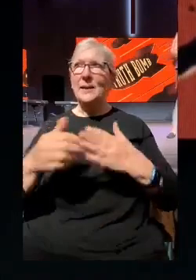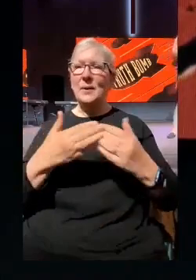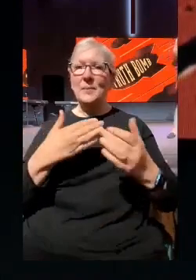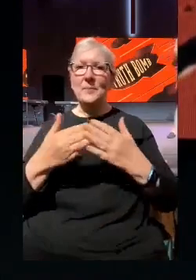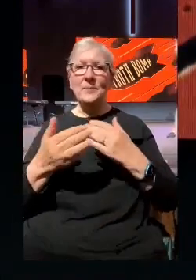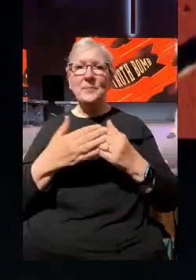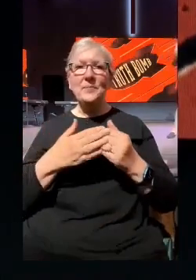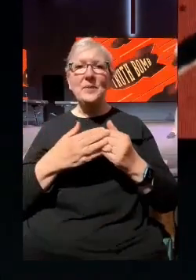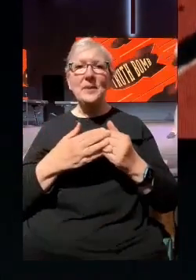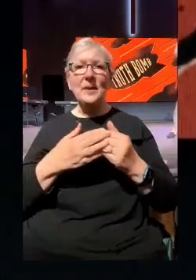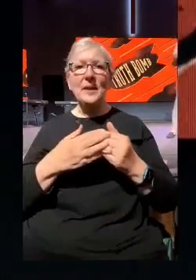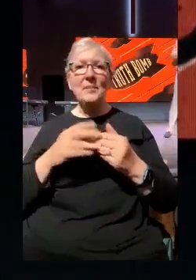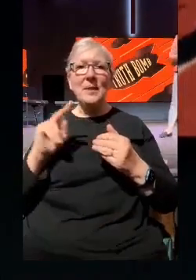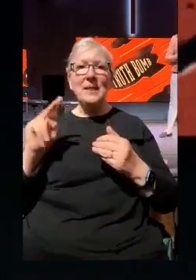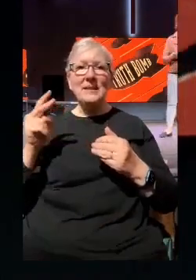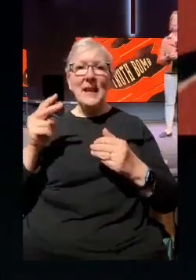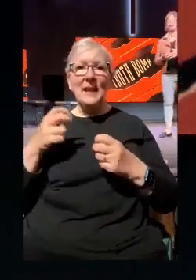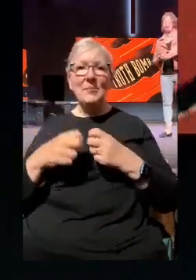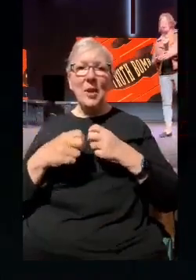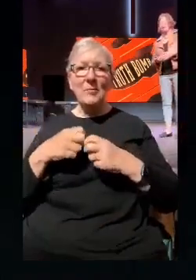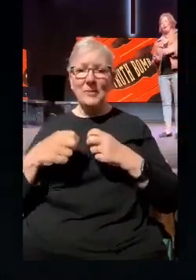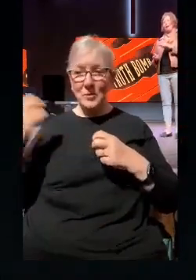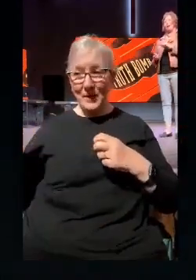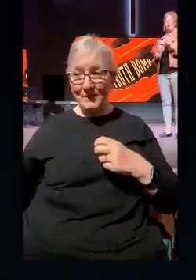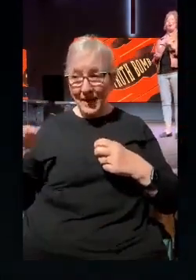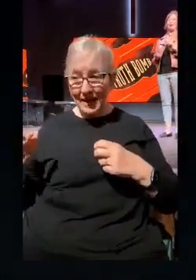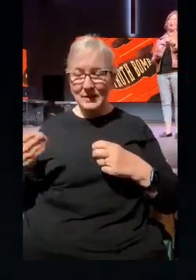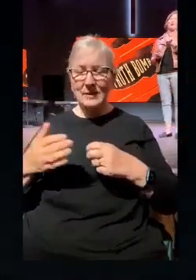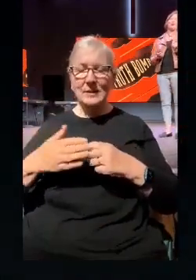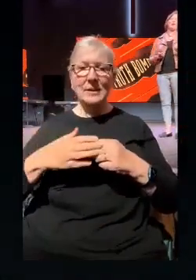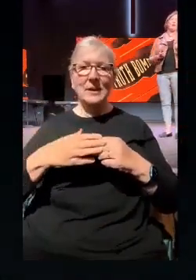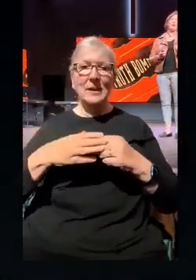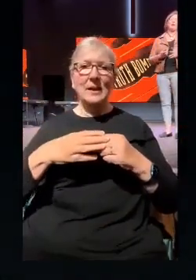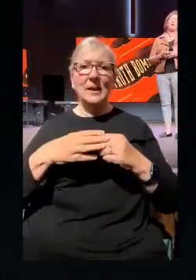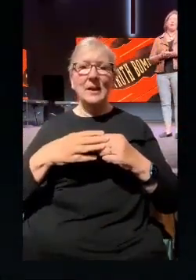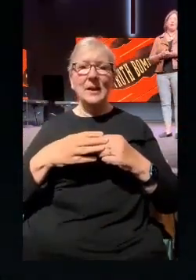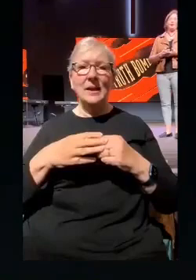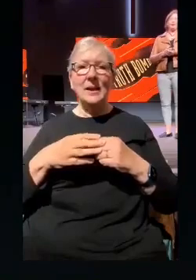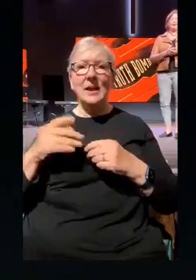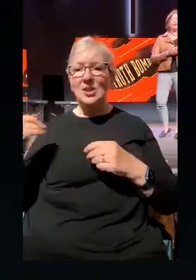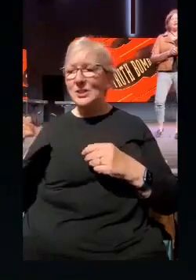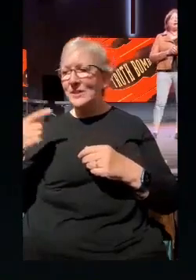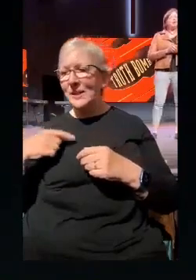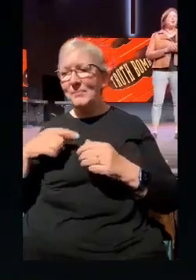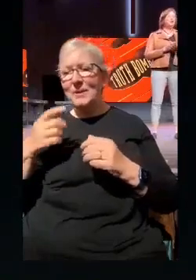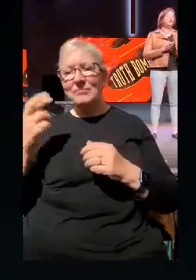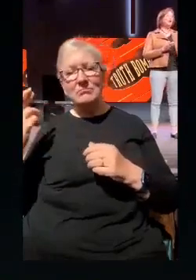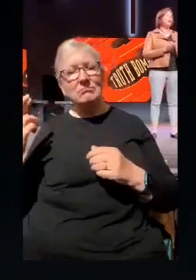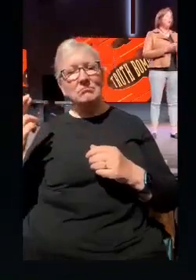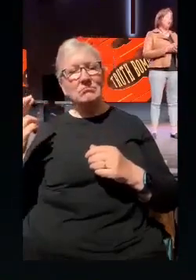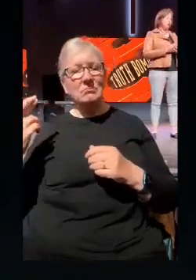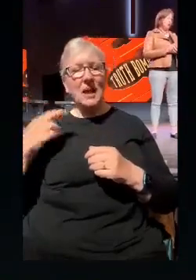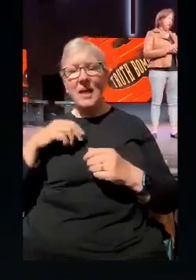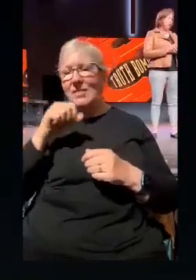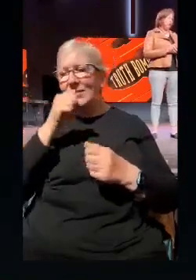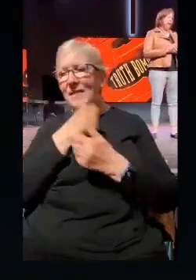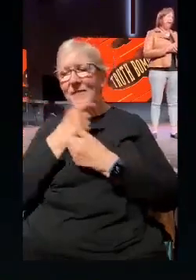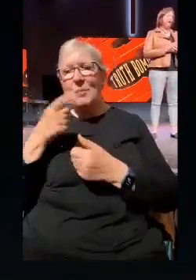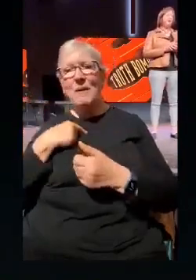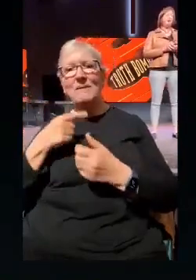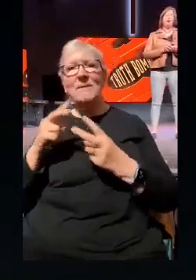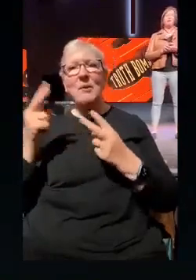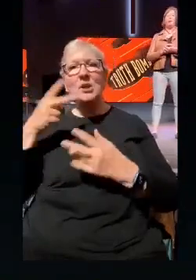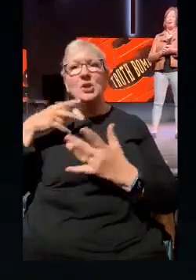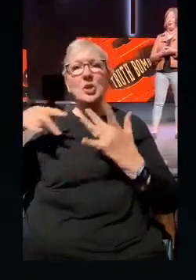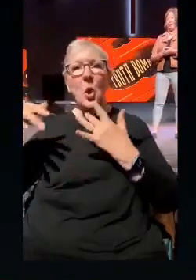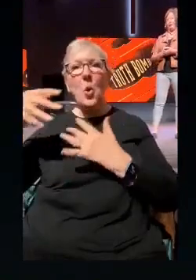the second problem with inviting Christy on this trip, and you have to understand, she's one of my dearest friends, I love her to pieces, but she's very social, and she was